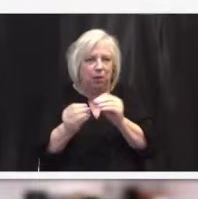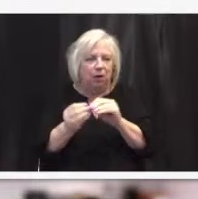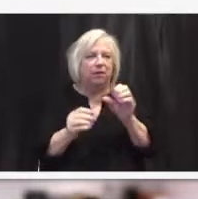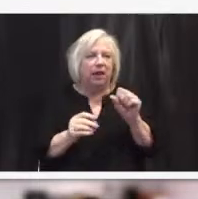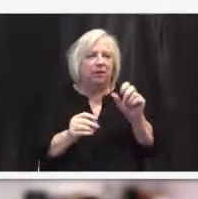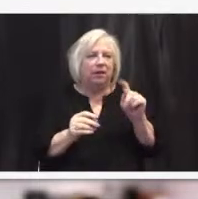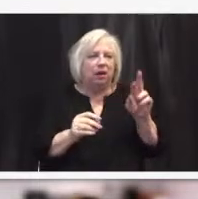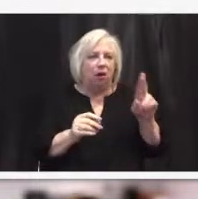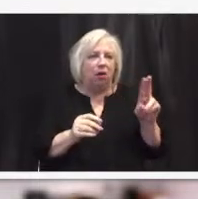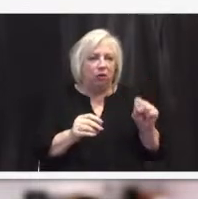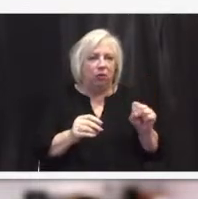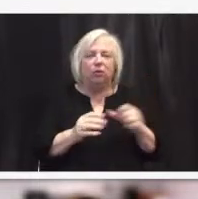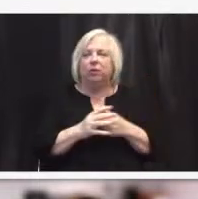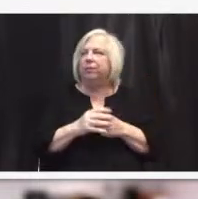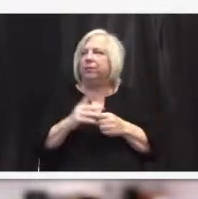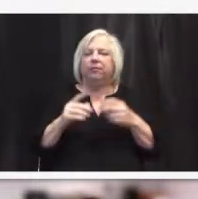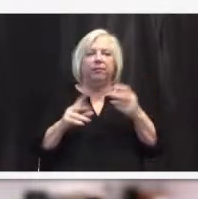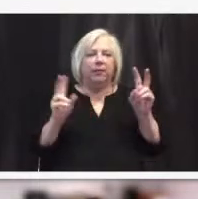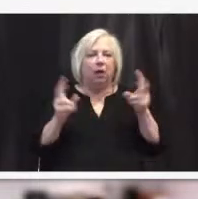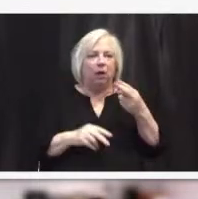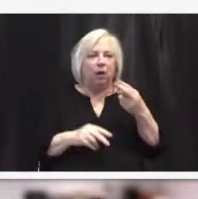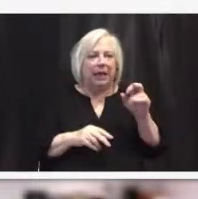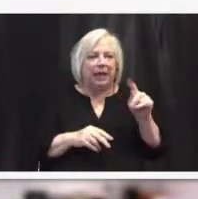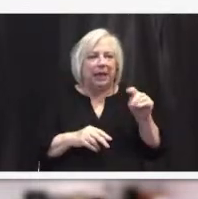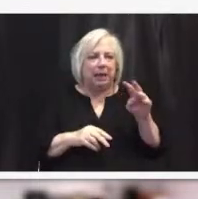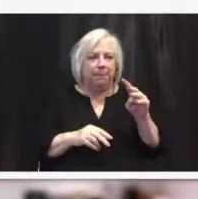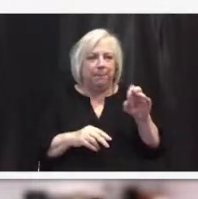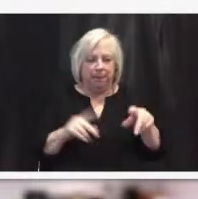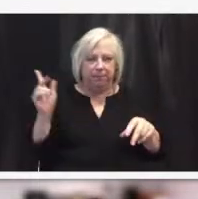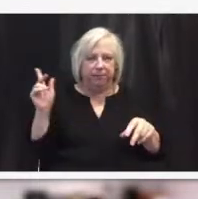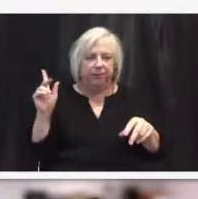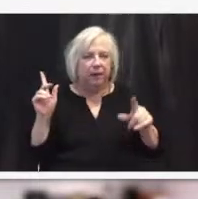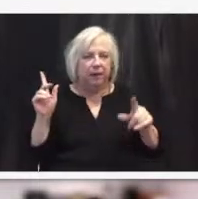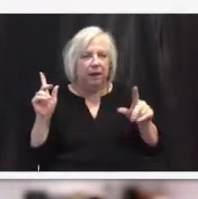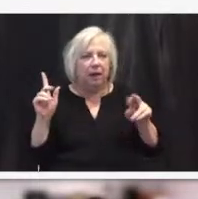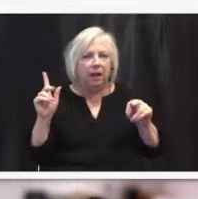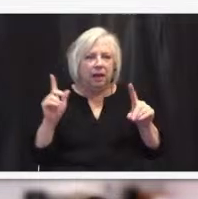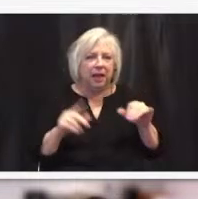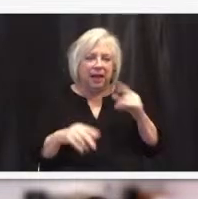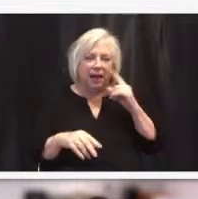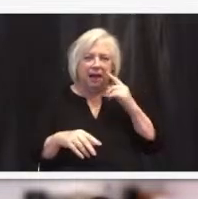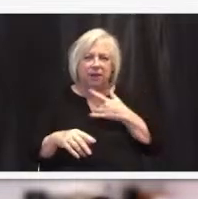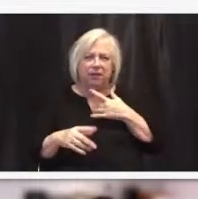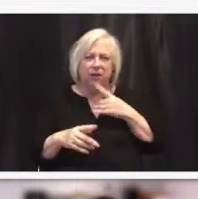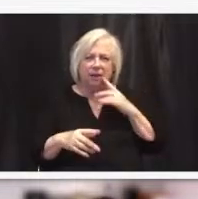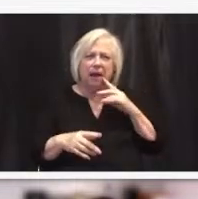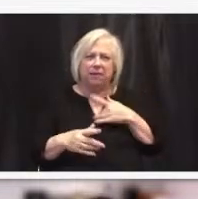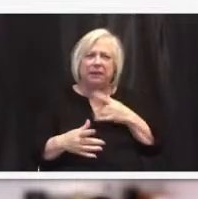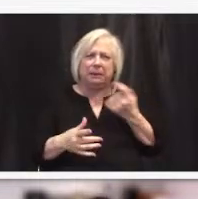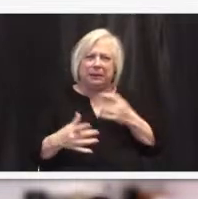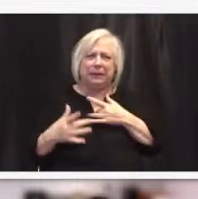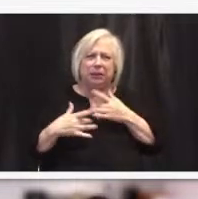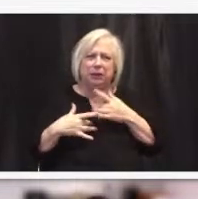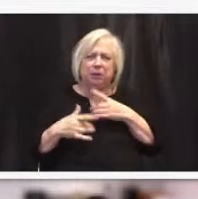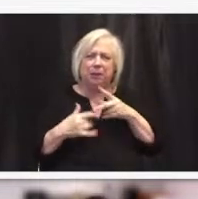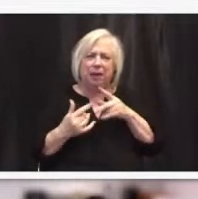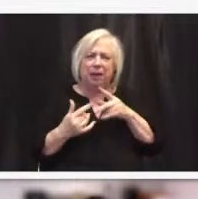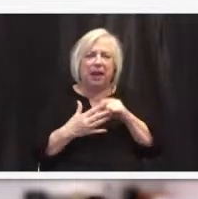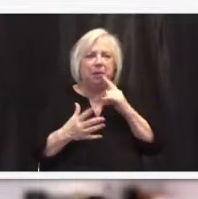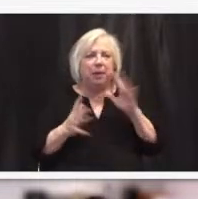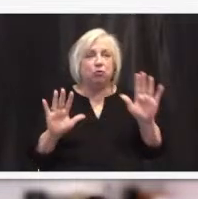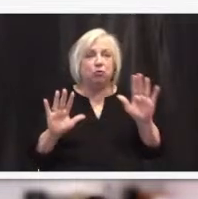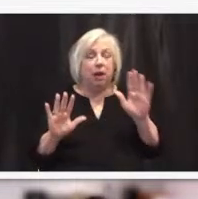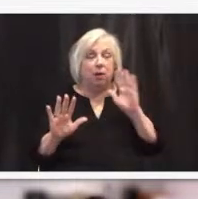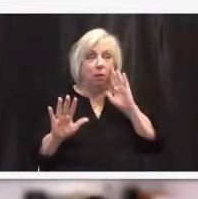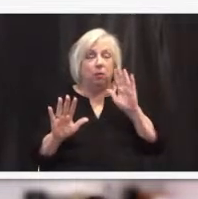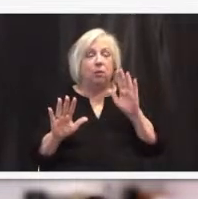Yeah, and I actually kind of second sort of that kind of concern of like, it'd be great to have a heat map. I'm